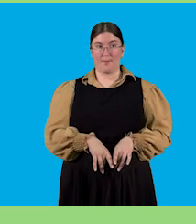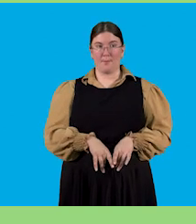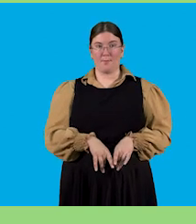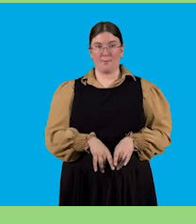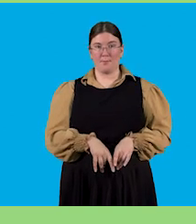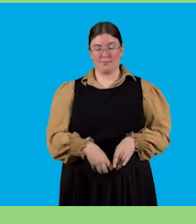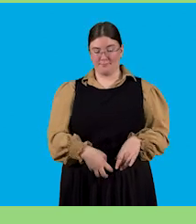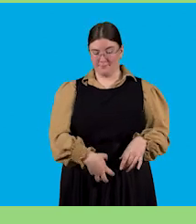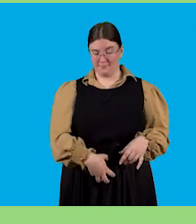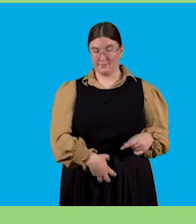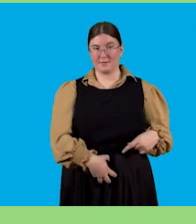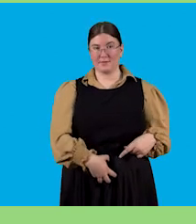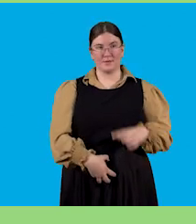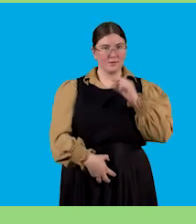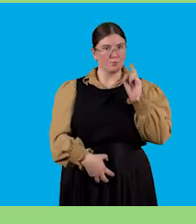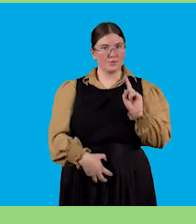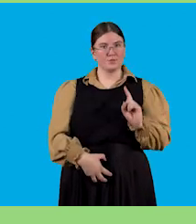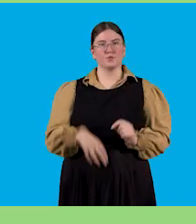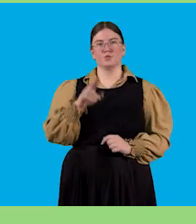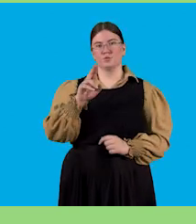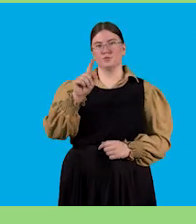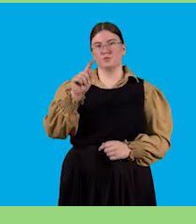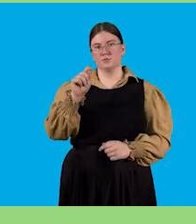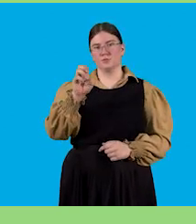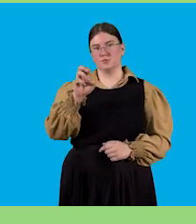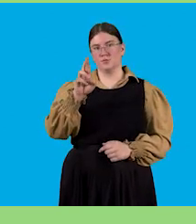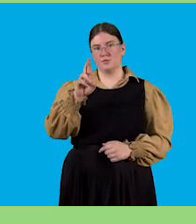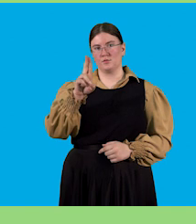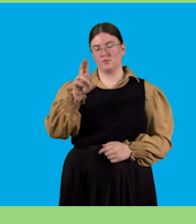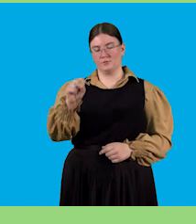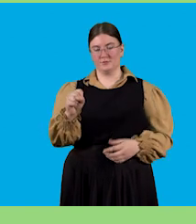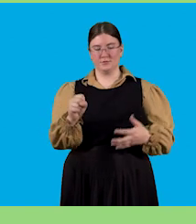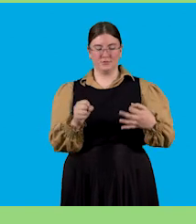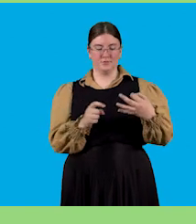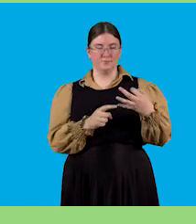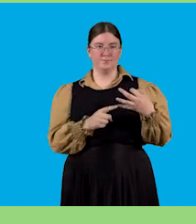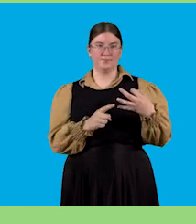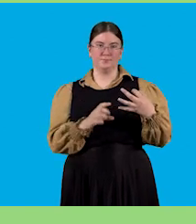itself, and that is known as the uterus.